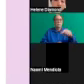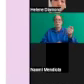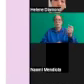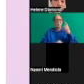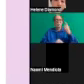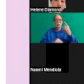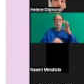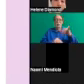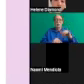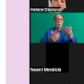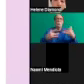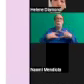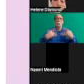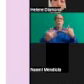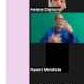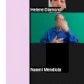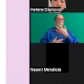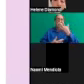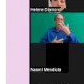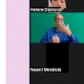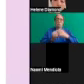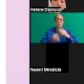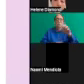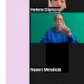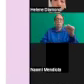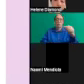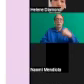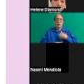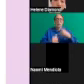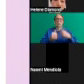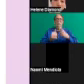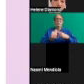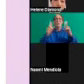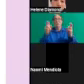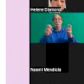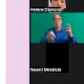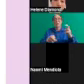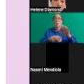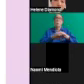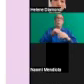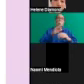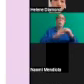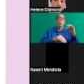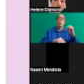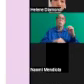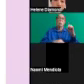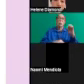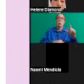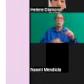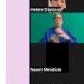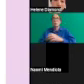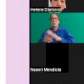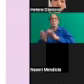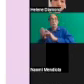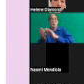lay of the land as it pertains to disability. There's the charitable model, the medical model, the social model, and